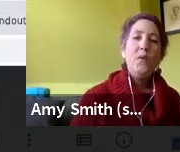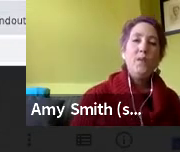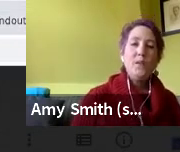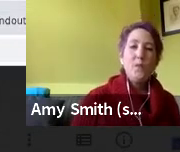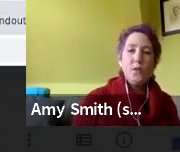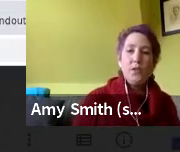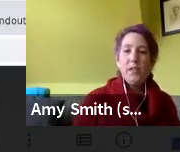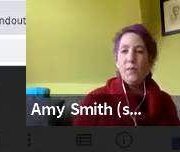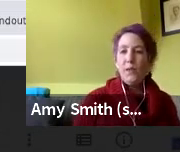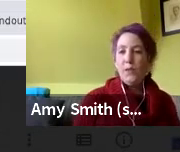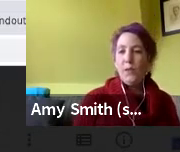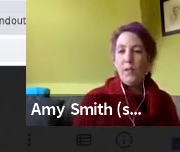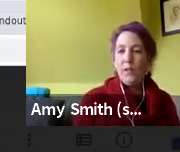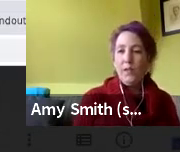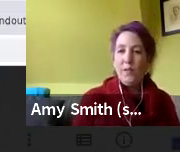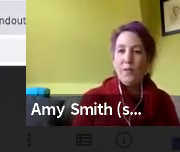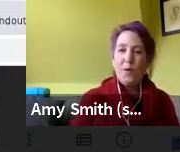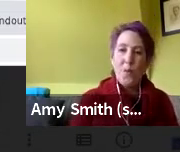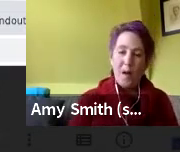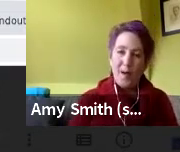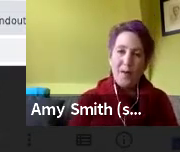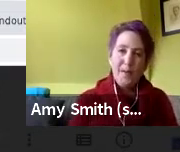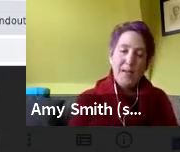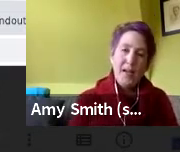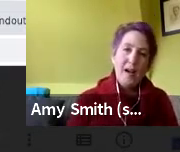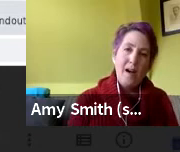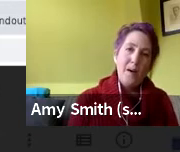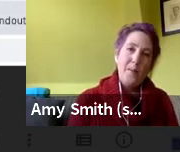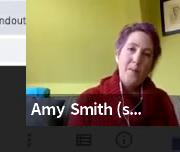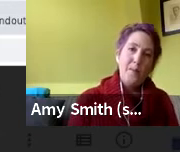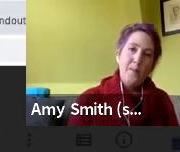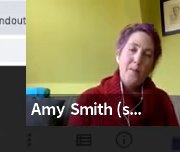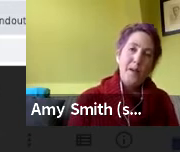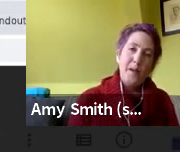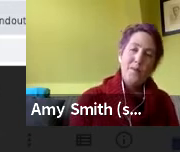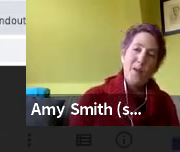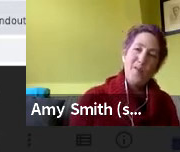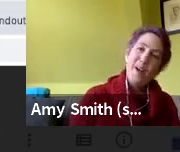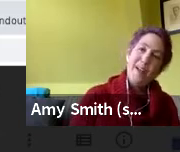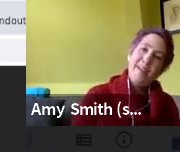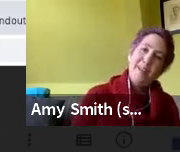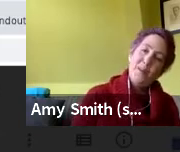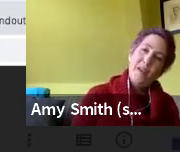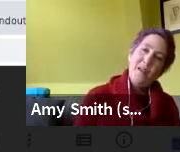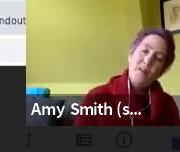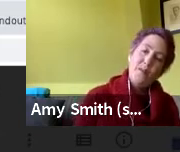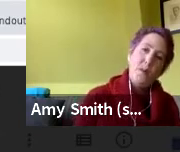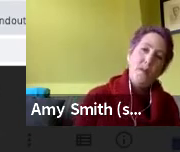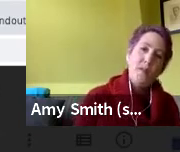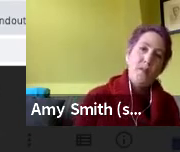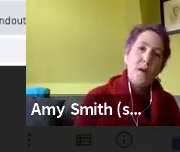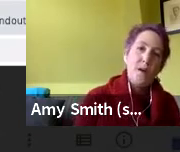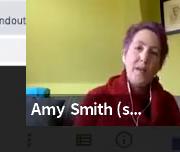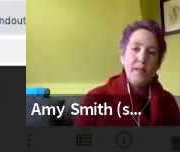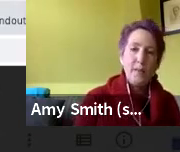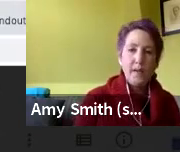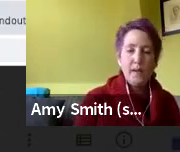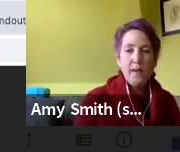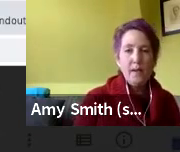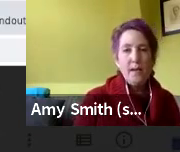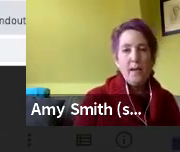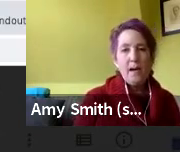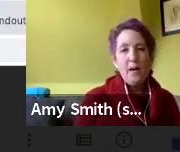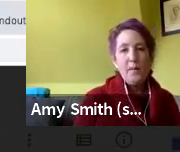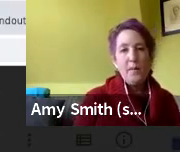So this is a worksheet I've been using for a while, but I've modified it a bit in response to our